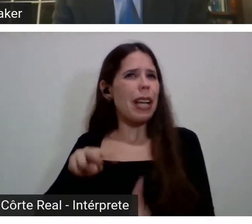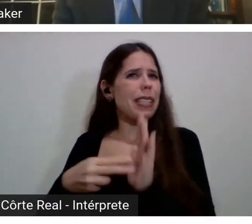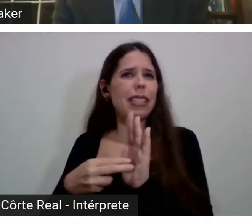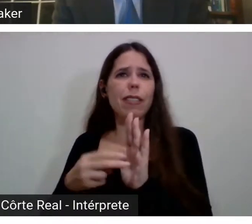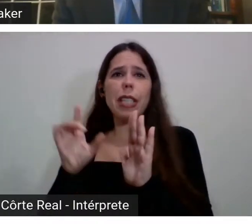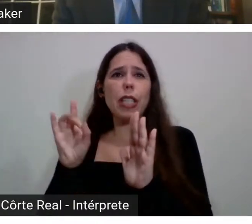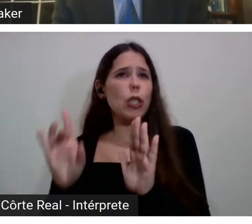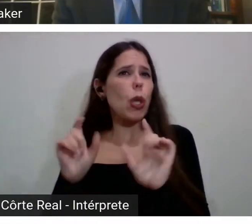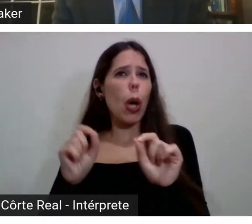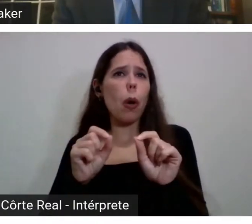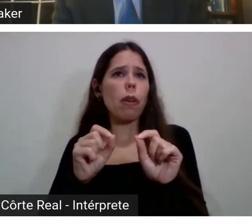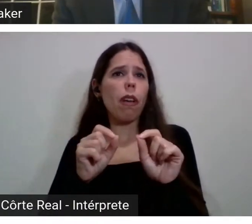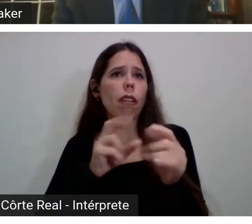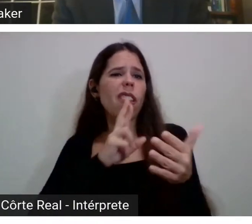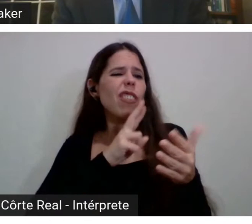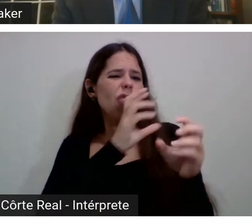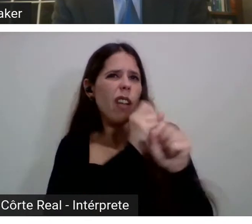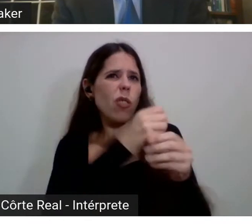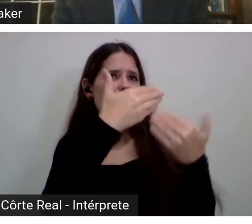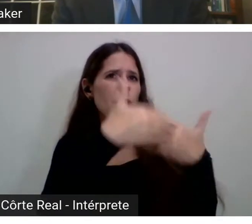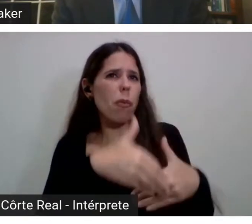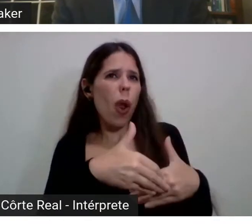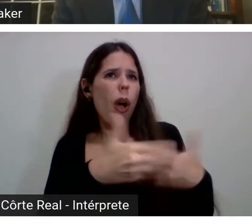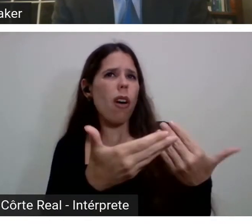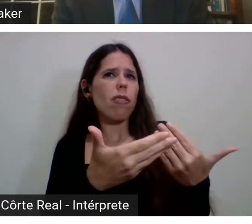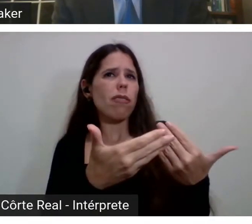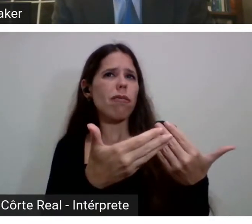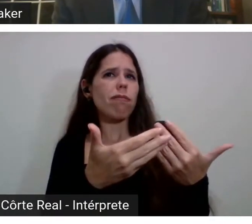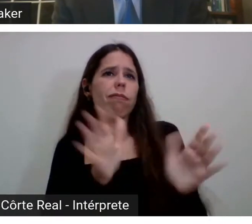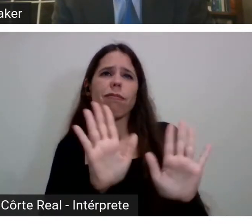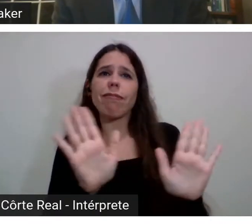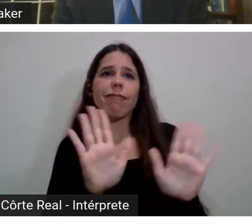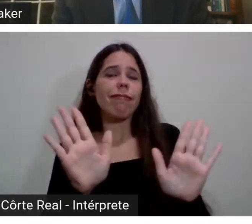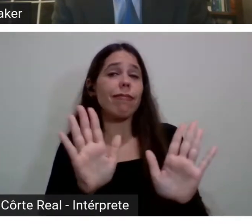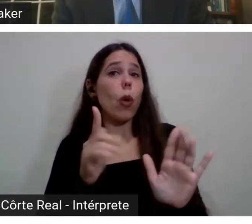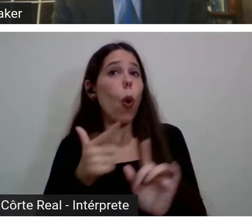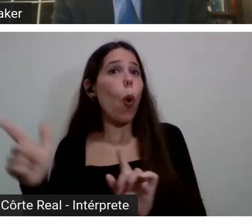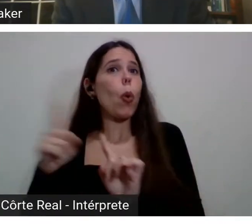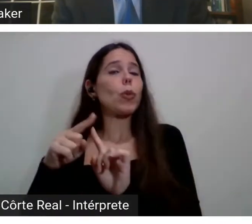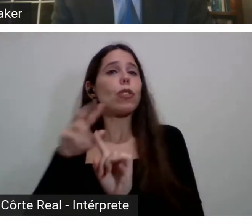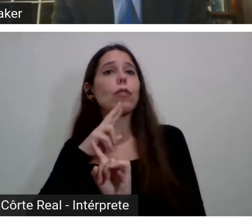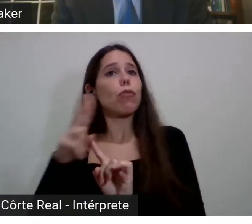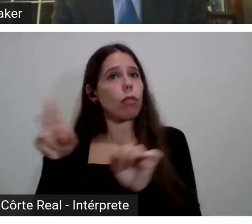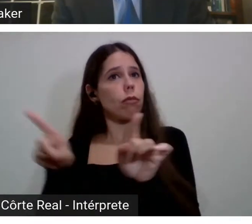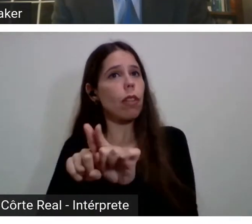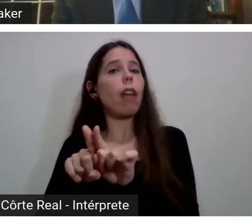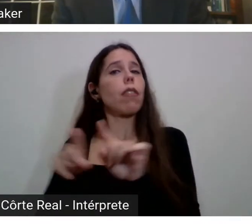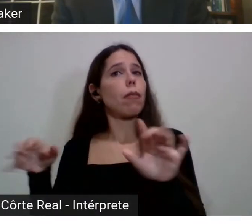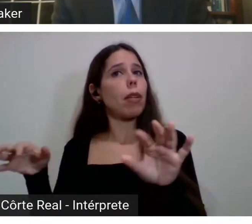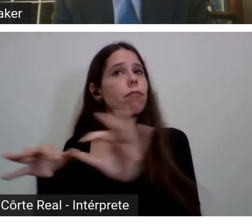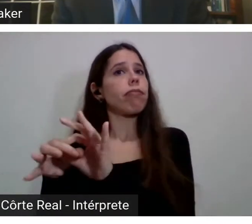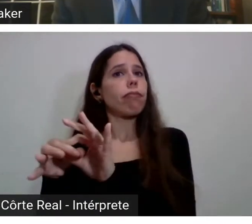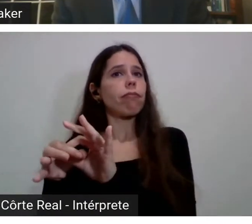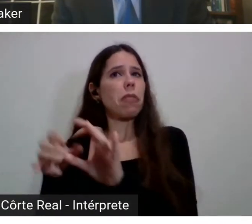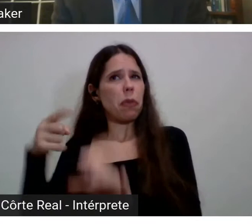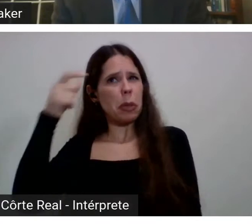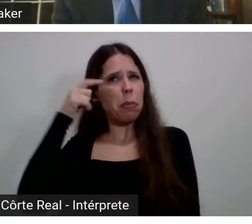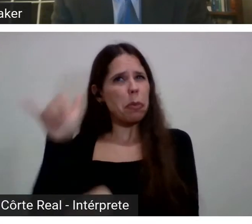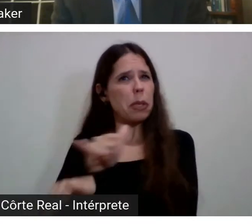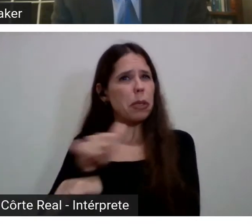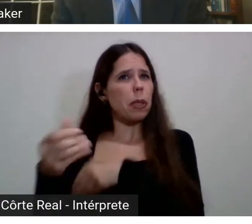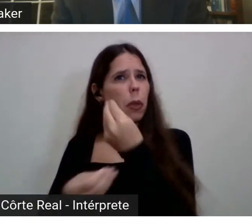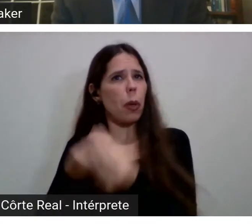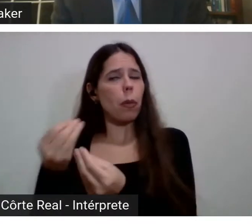testes. He'd like to know if, with your method, you're thinking about going beyond the test results or